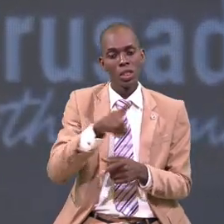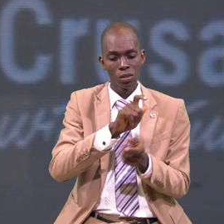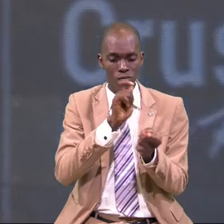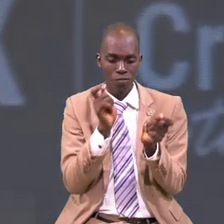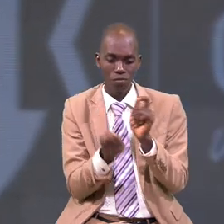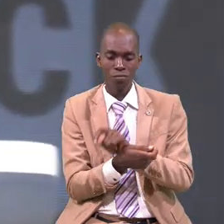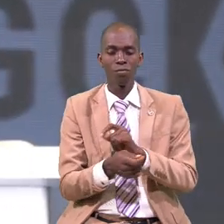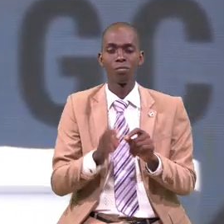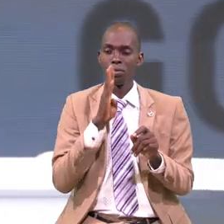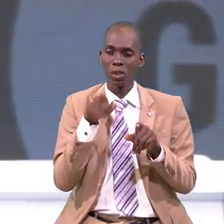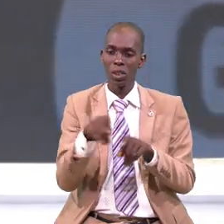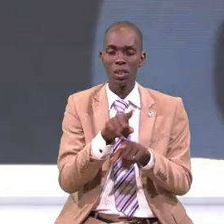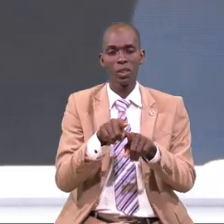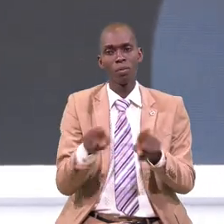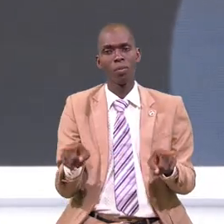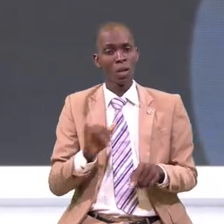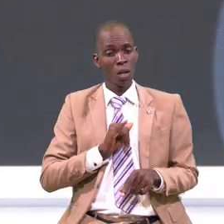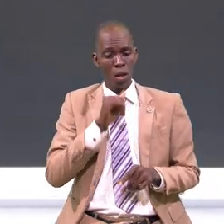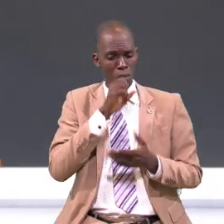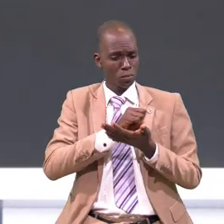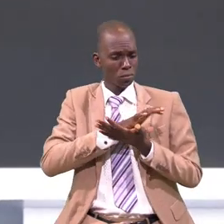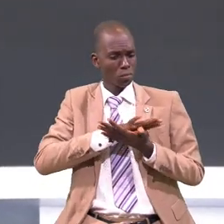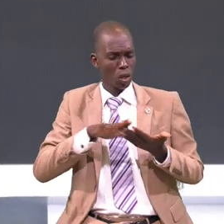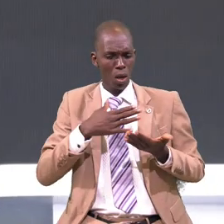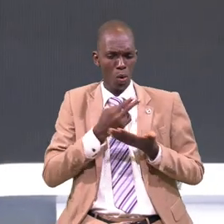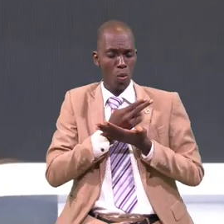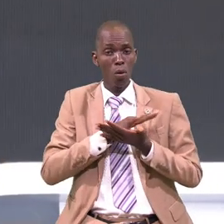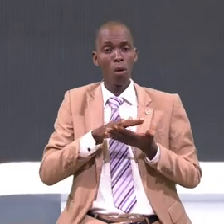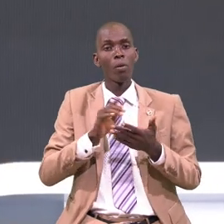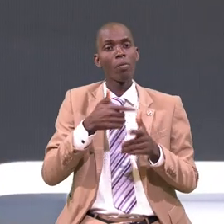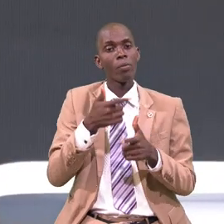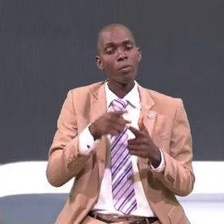I am sanctified and holy, be ye transformed.